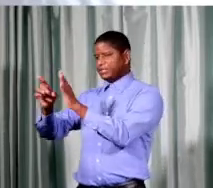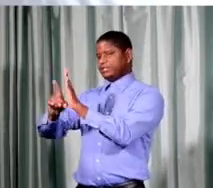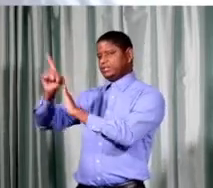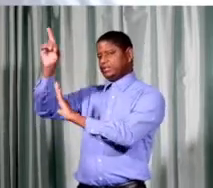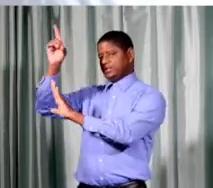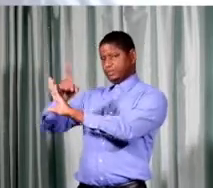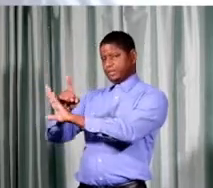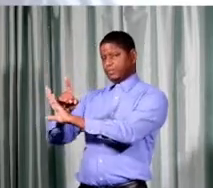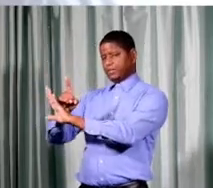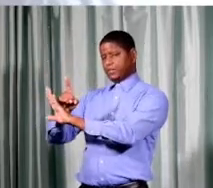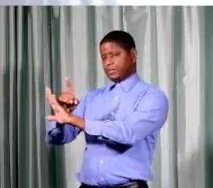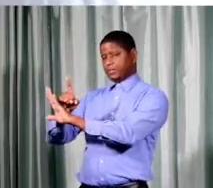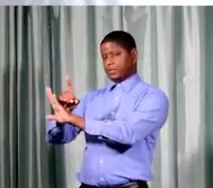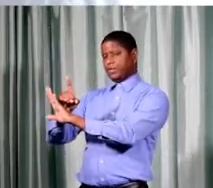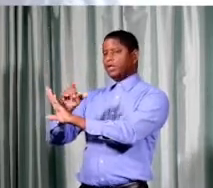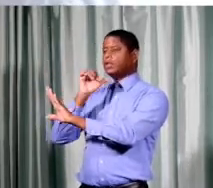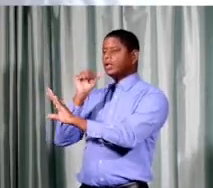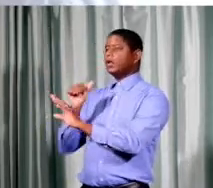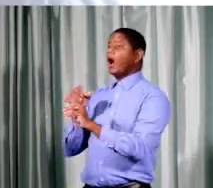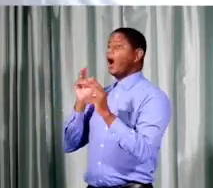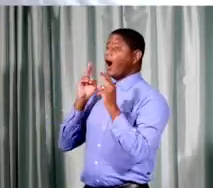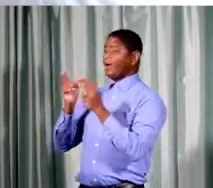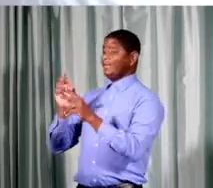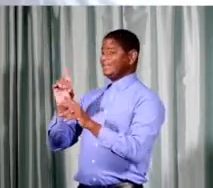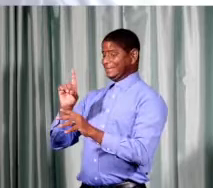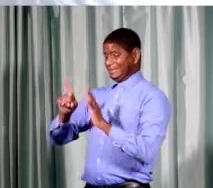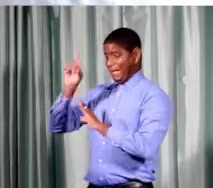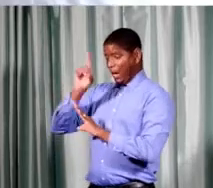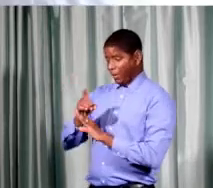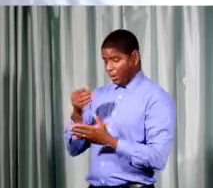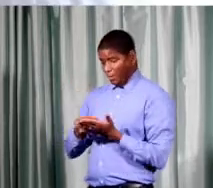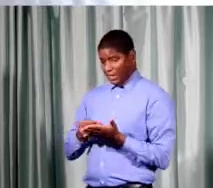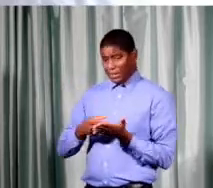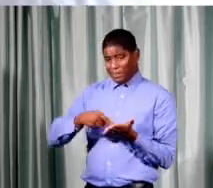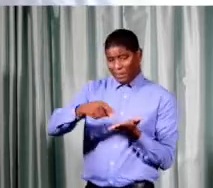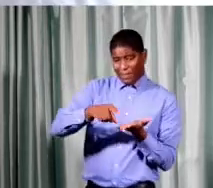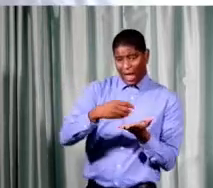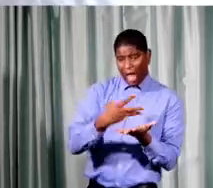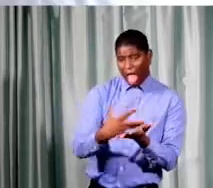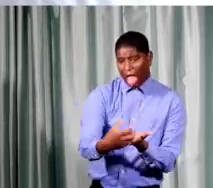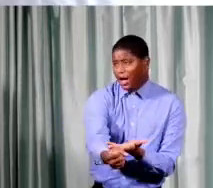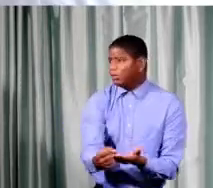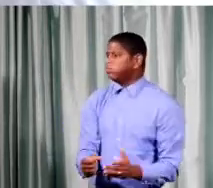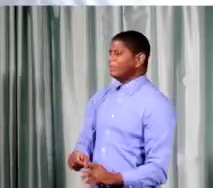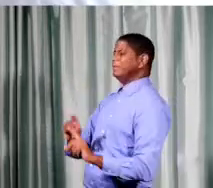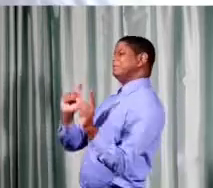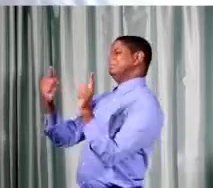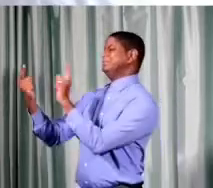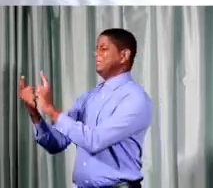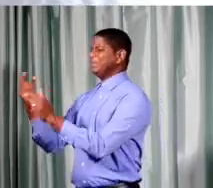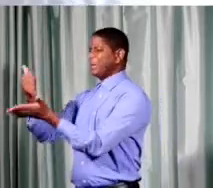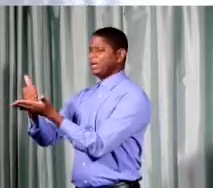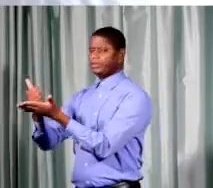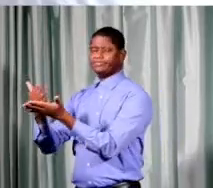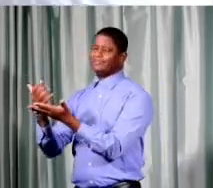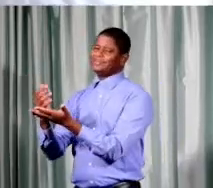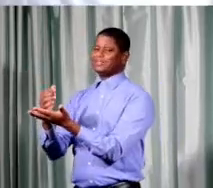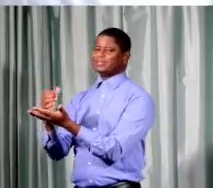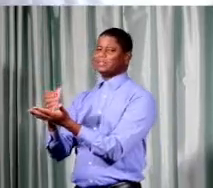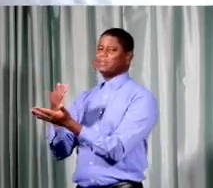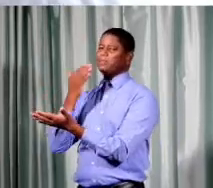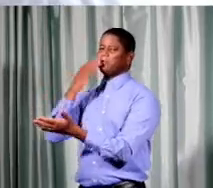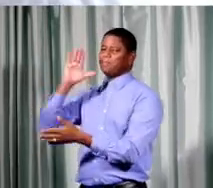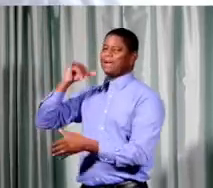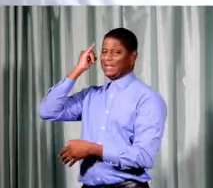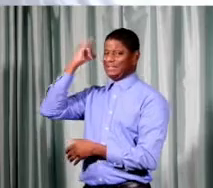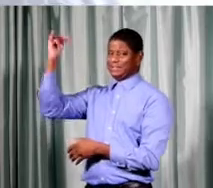some accounting just to show you that what the person who does accounting for you, or if you